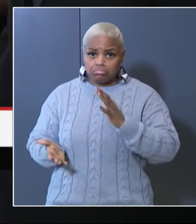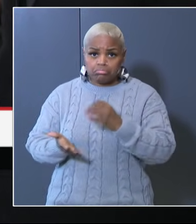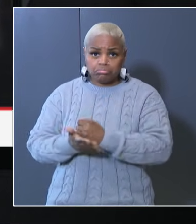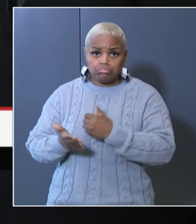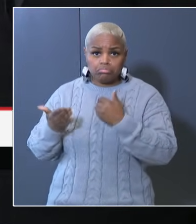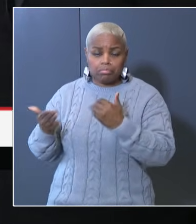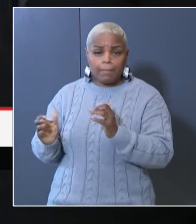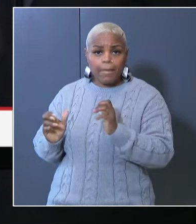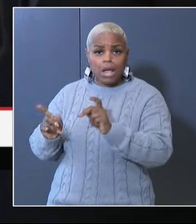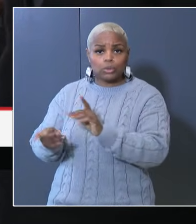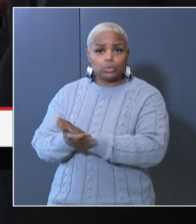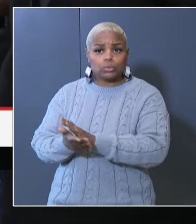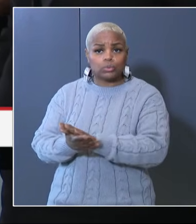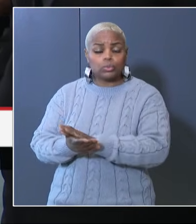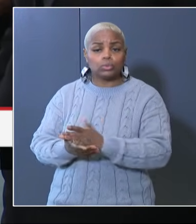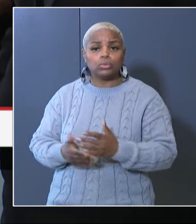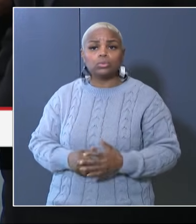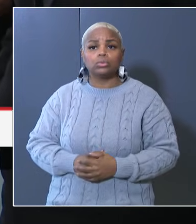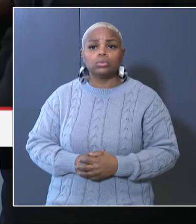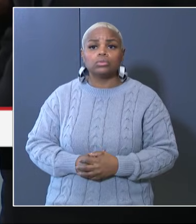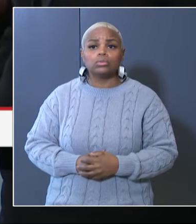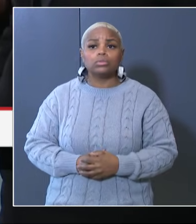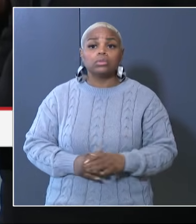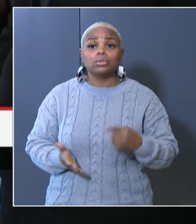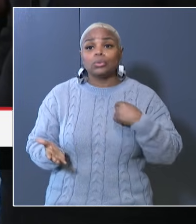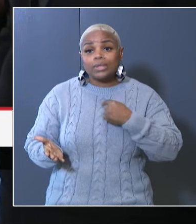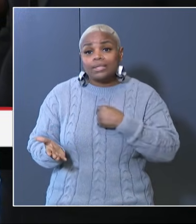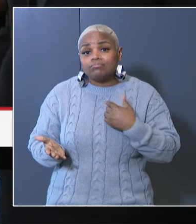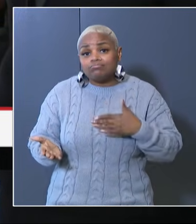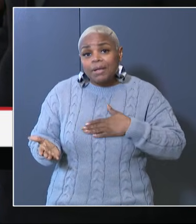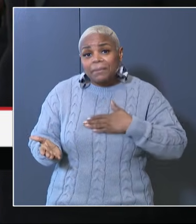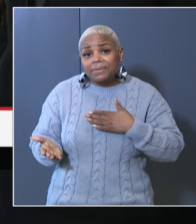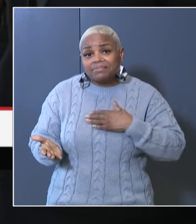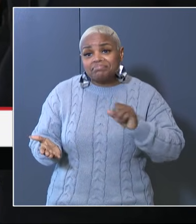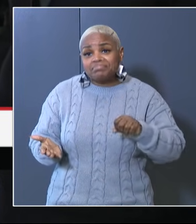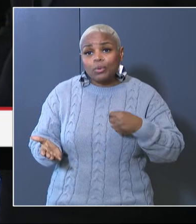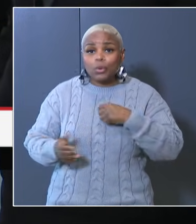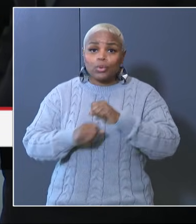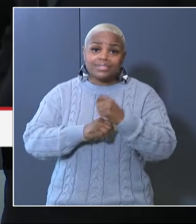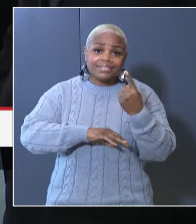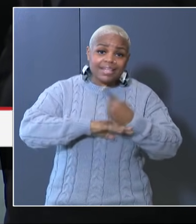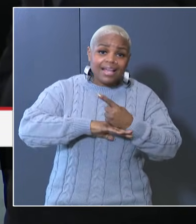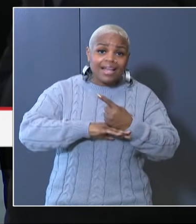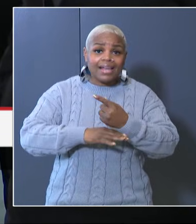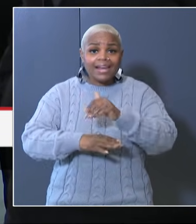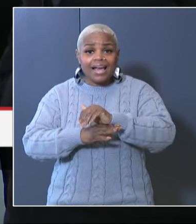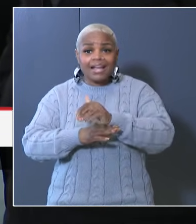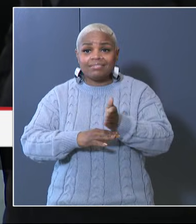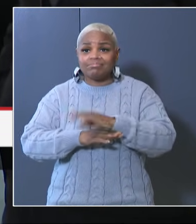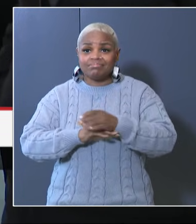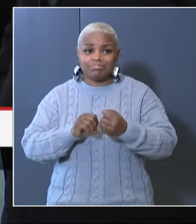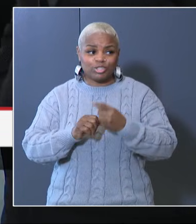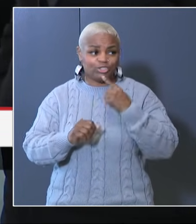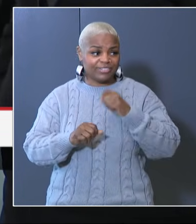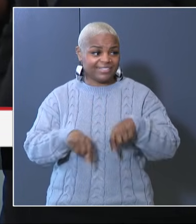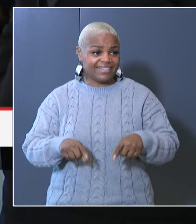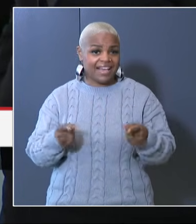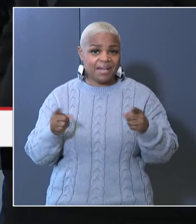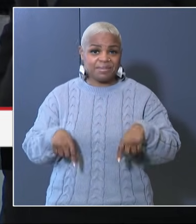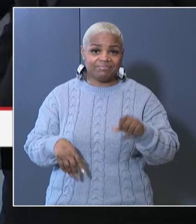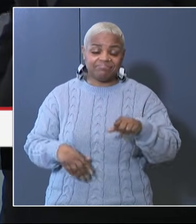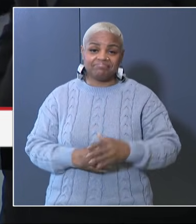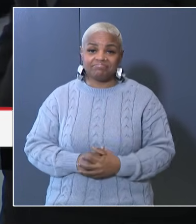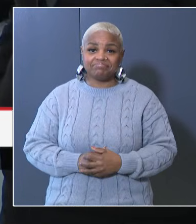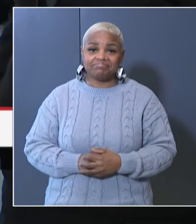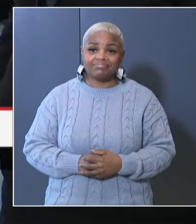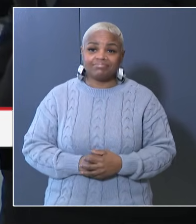have. So we're very happy. We worked day and night to make sure that there's access to the